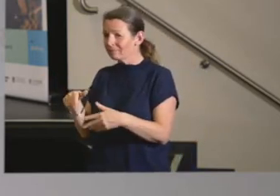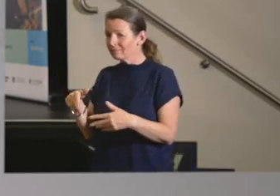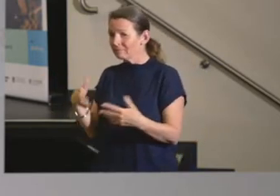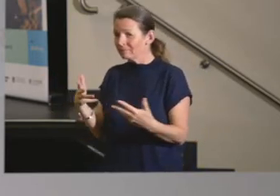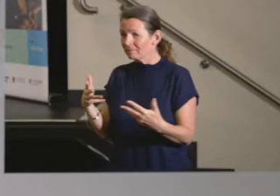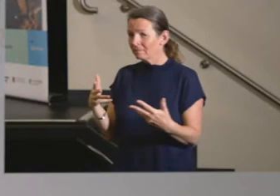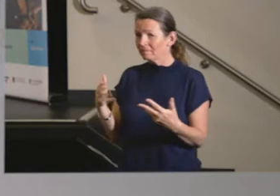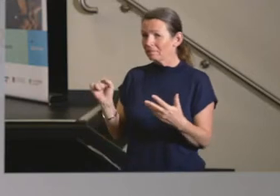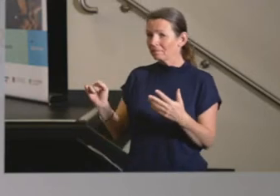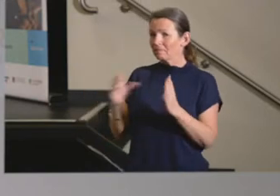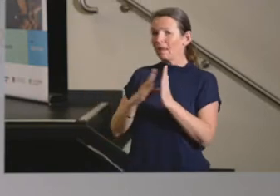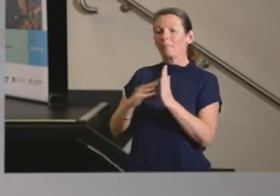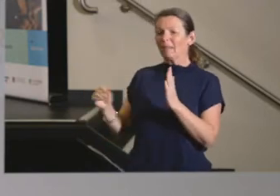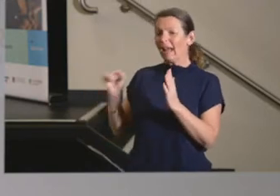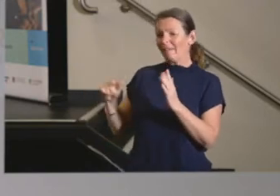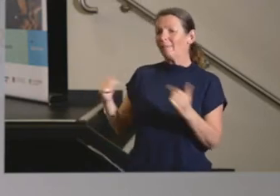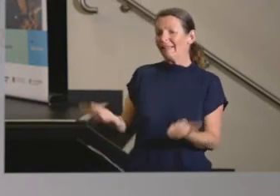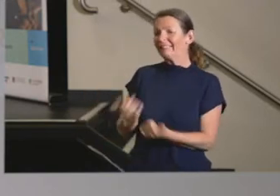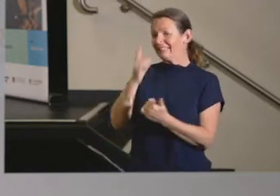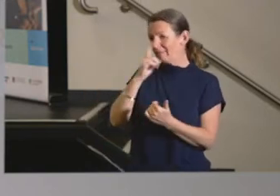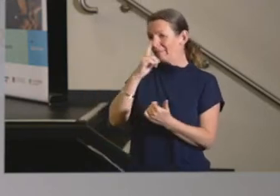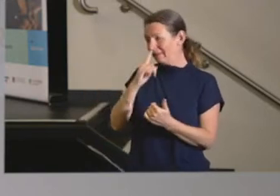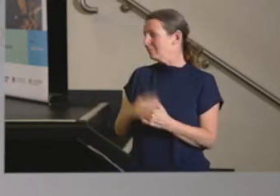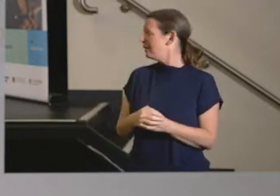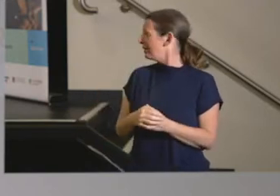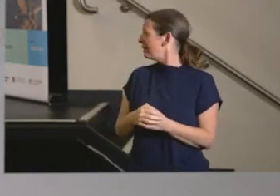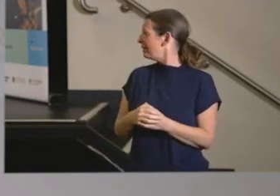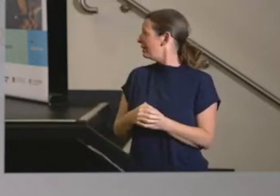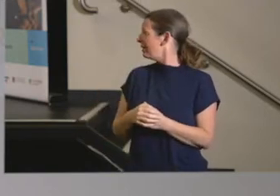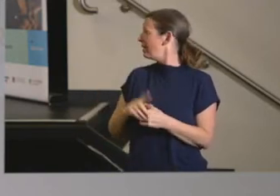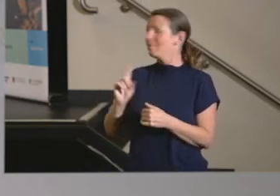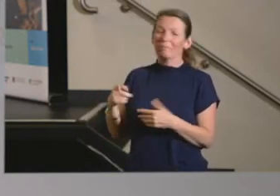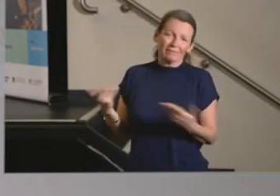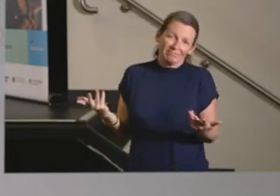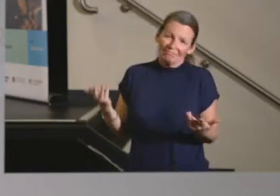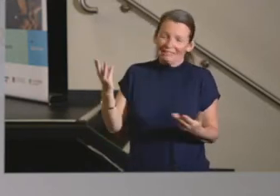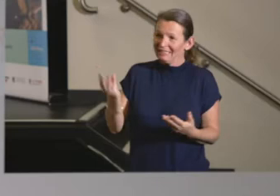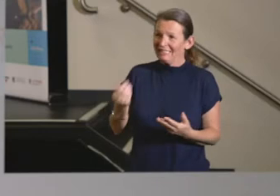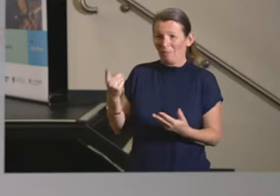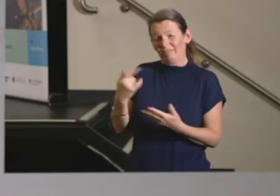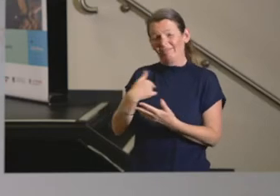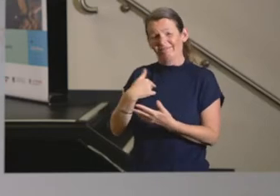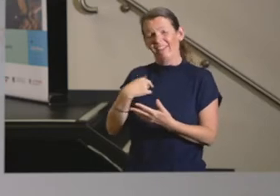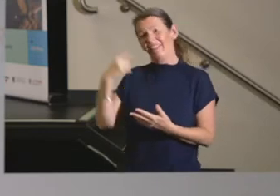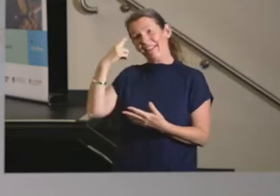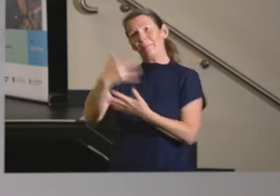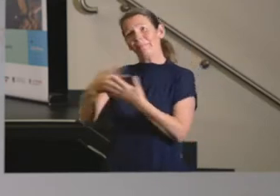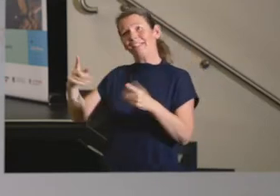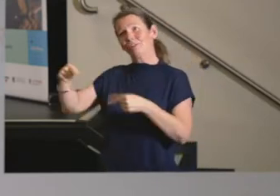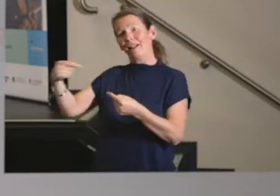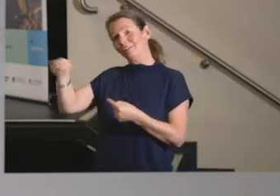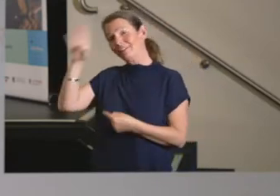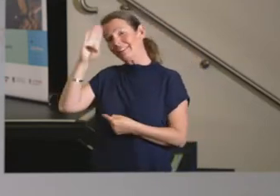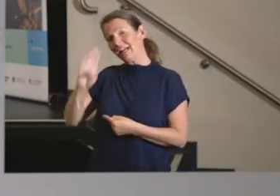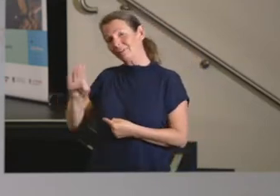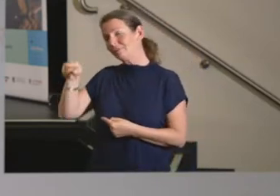diversity is also one of our weaknesses as well too. That adds to some of the many challenges that our country faces